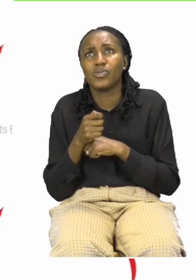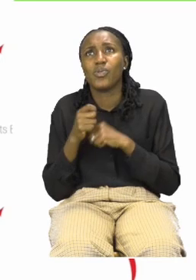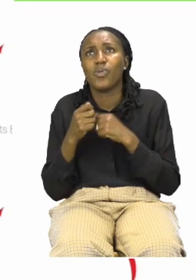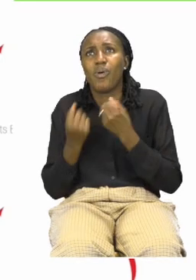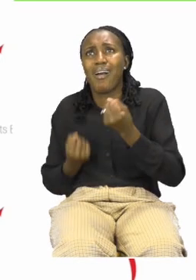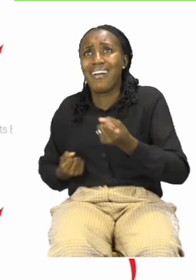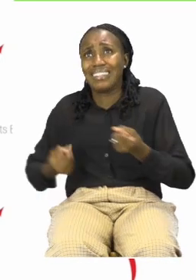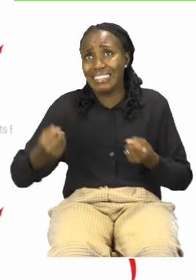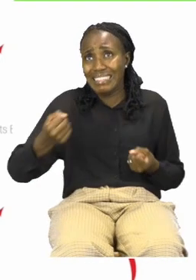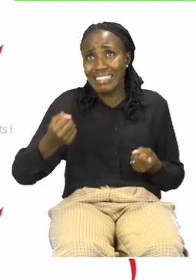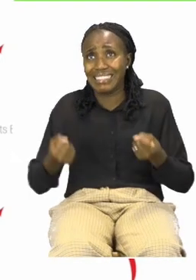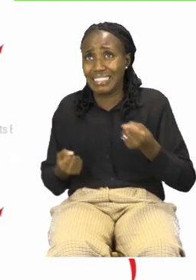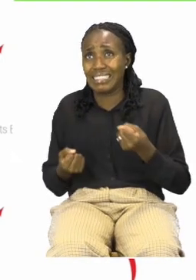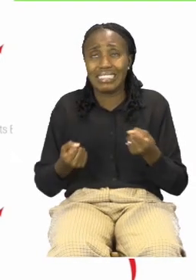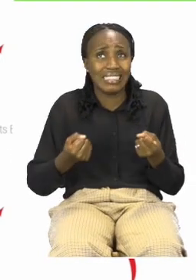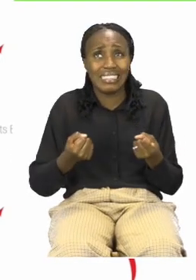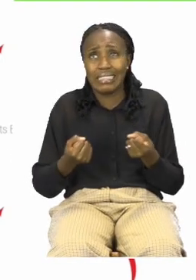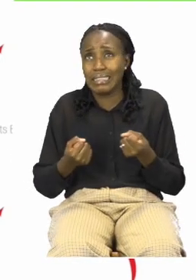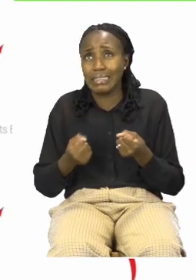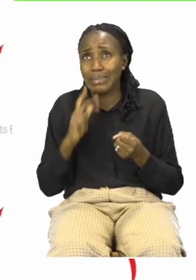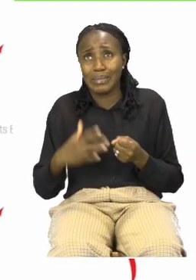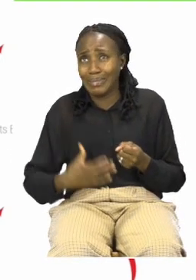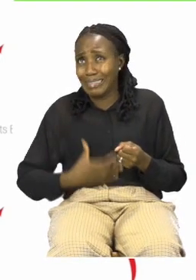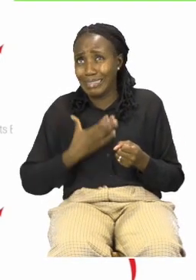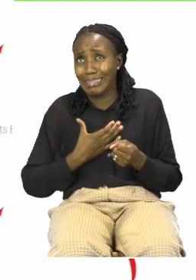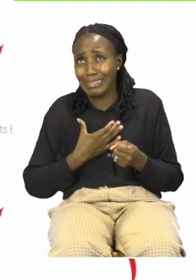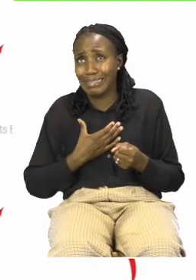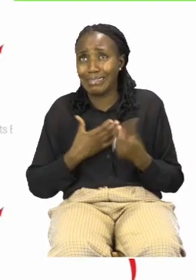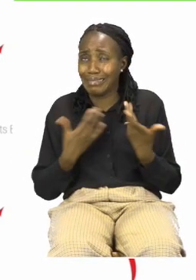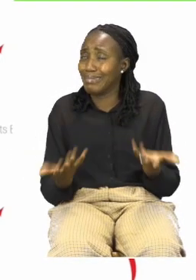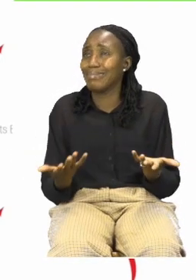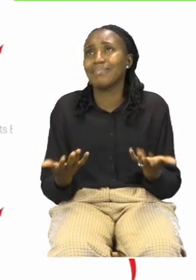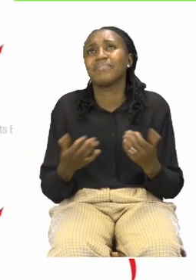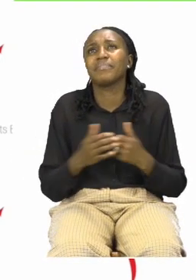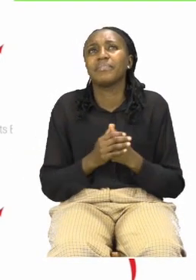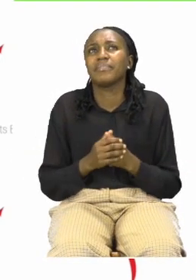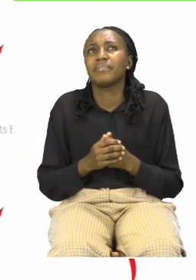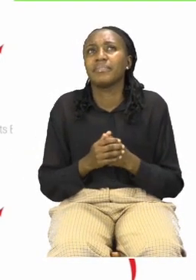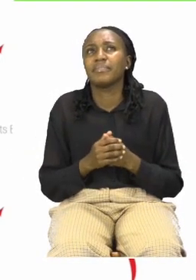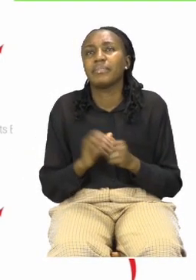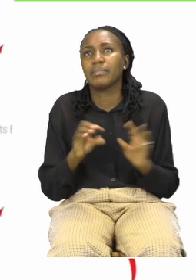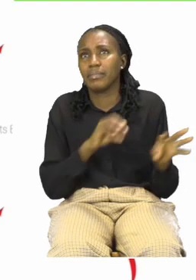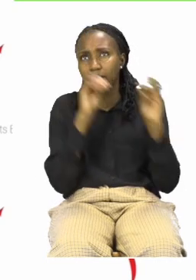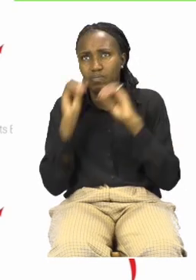play it off the tracks. So they made them move to Van Eck.